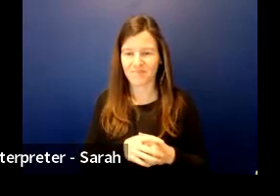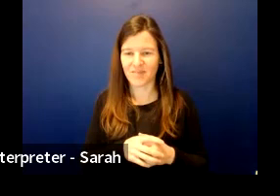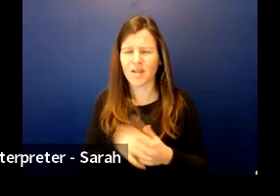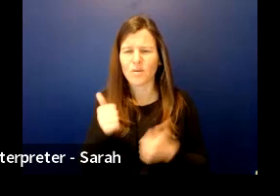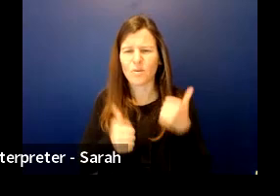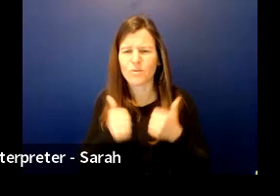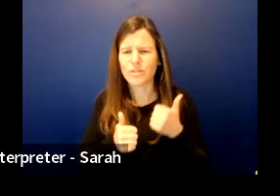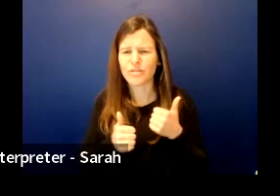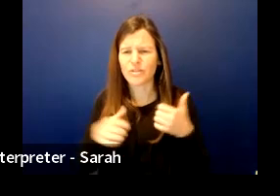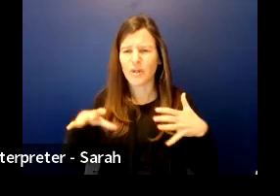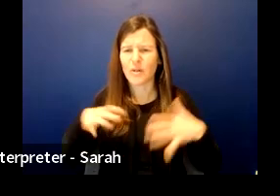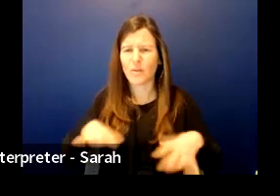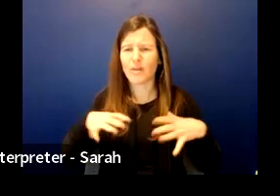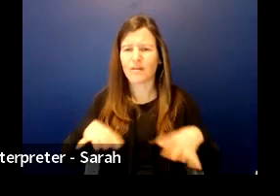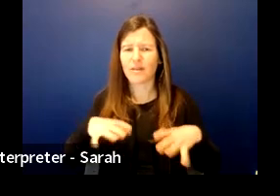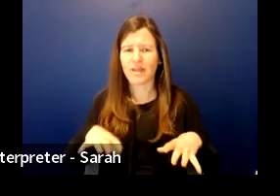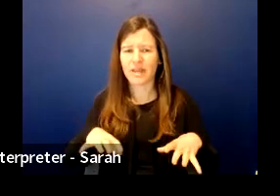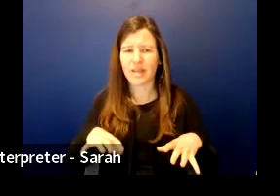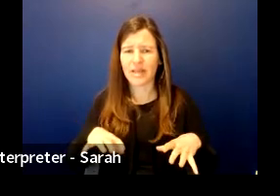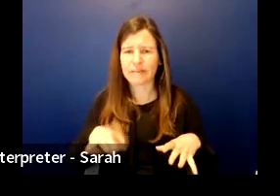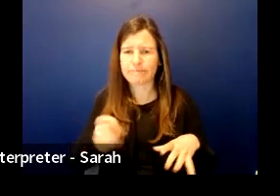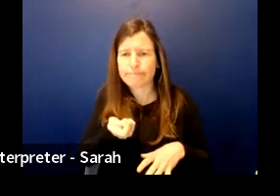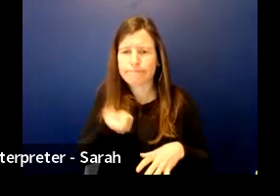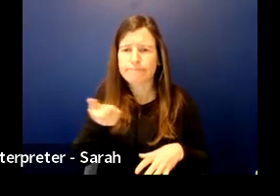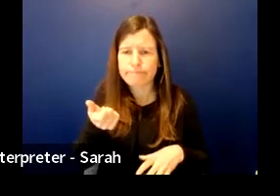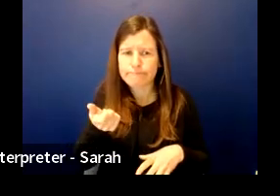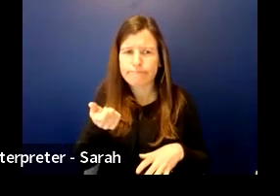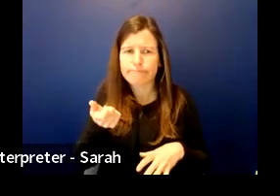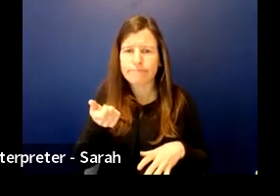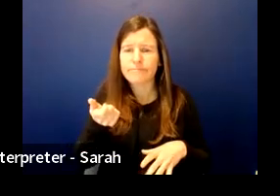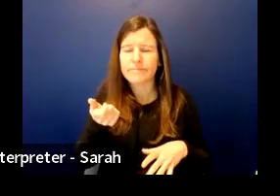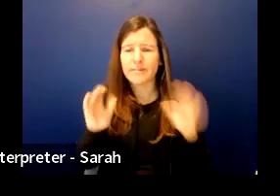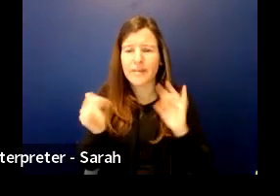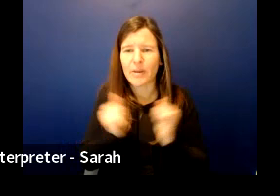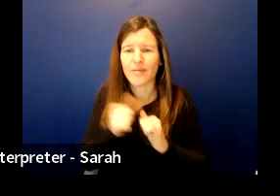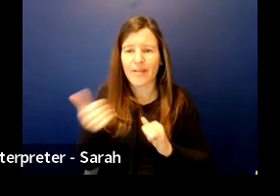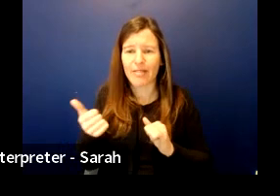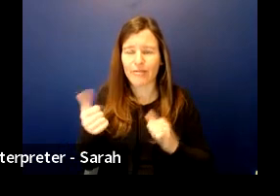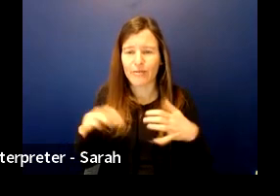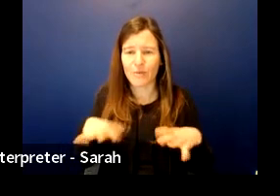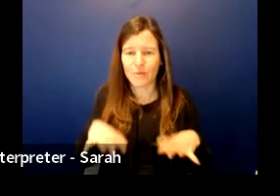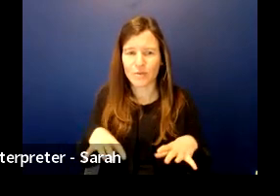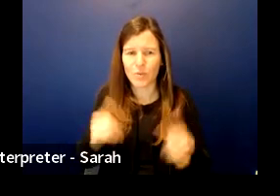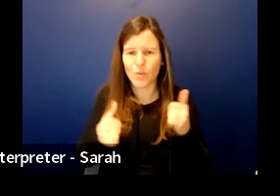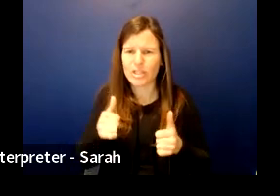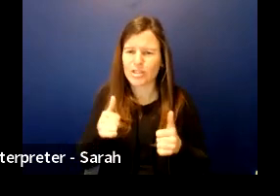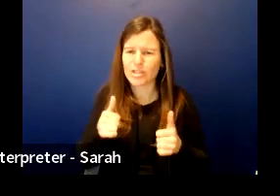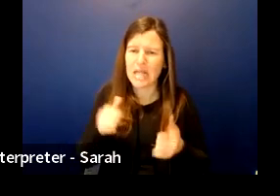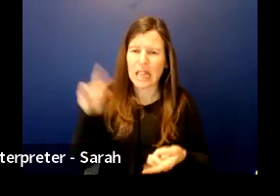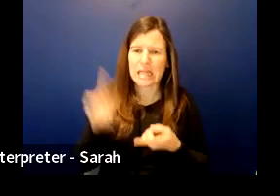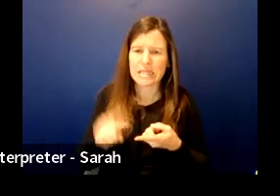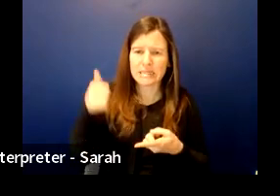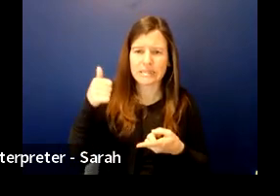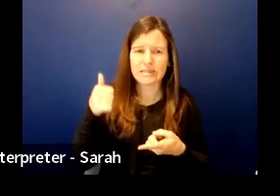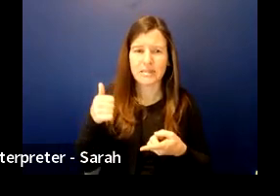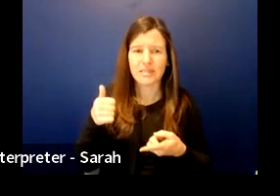item of clothing do we have the least of in our human history collections? Do we have the fewest hats?